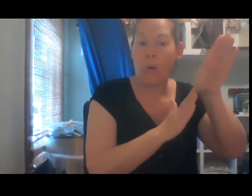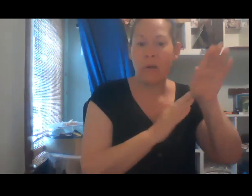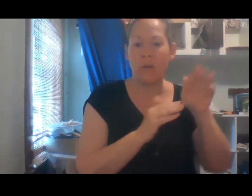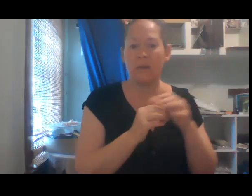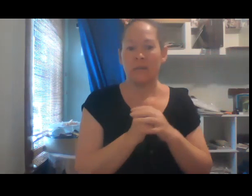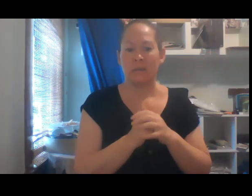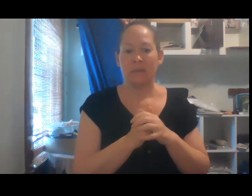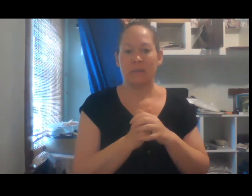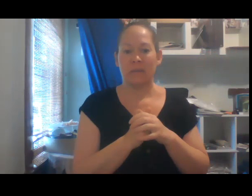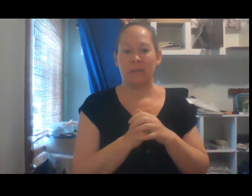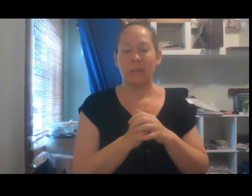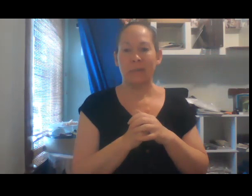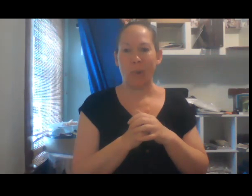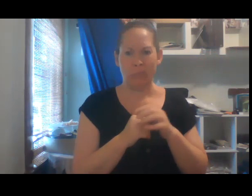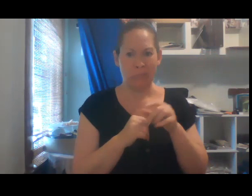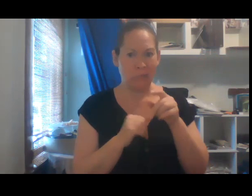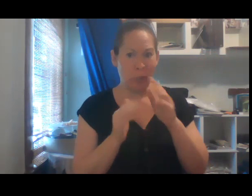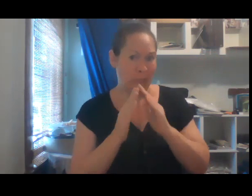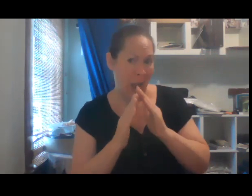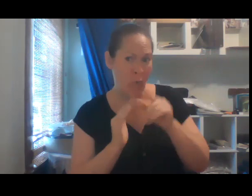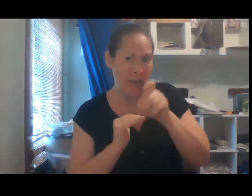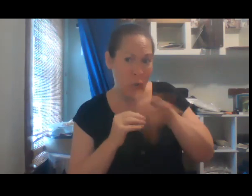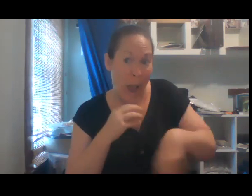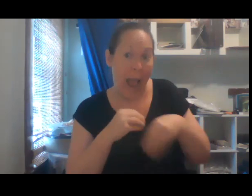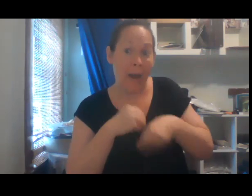you need to add resource to it.